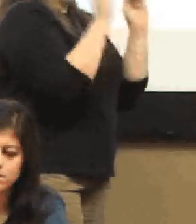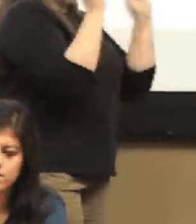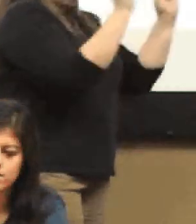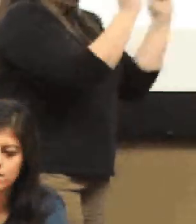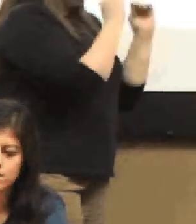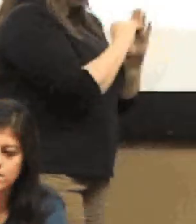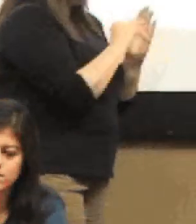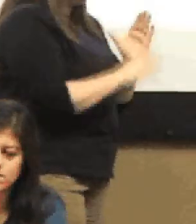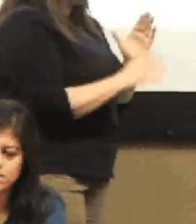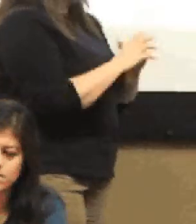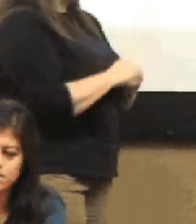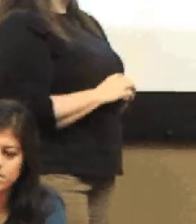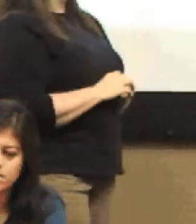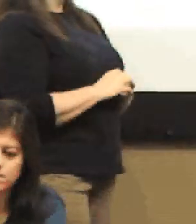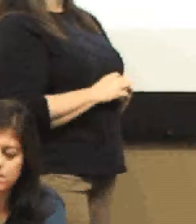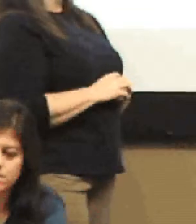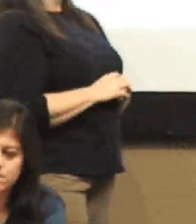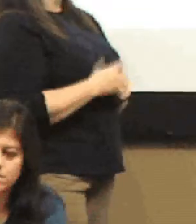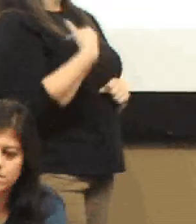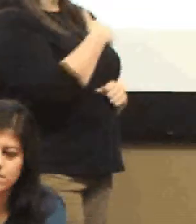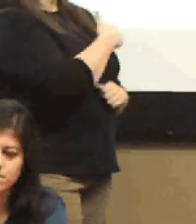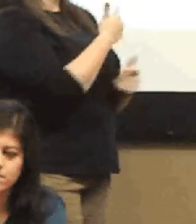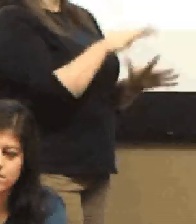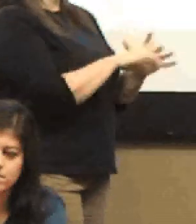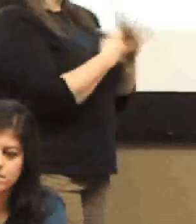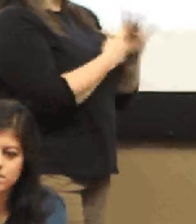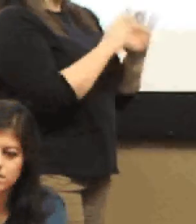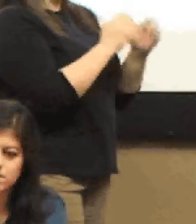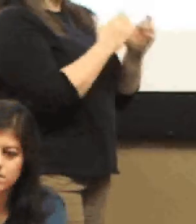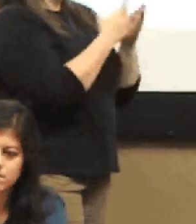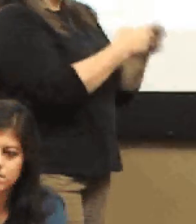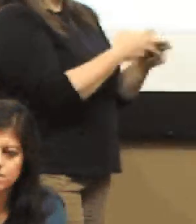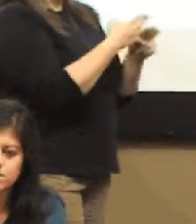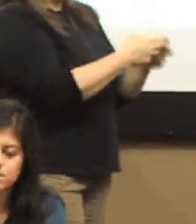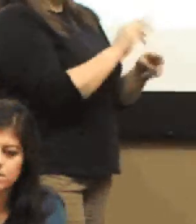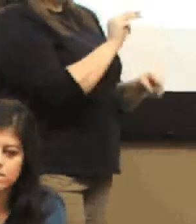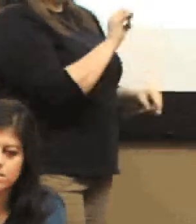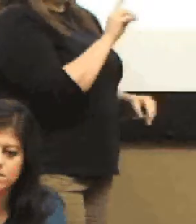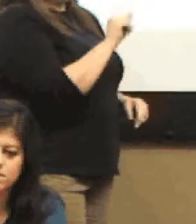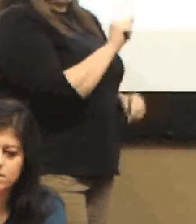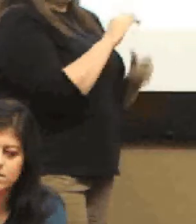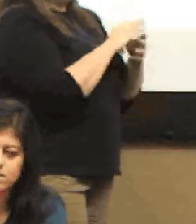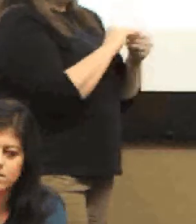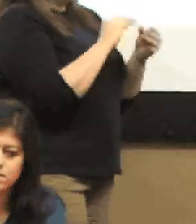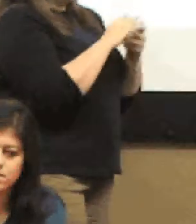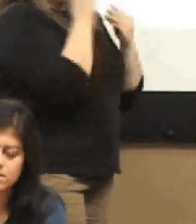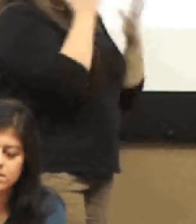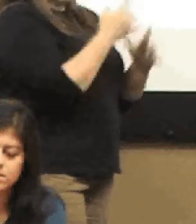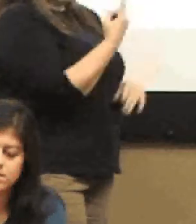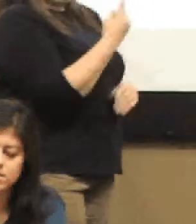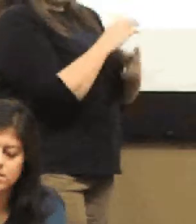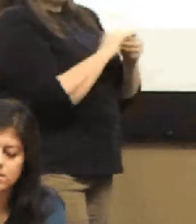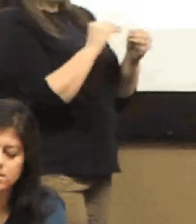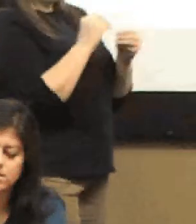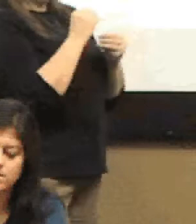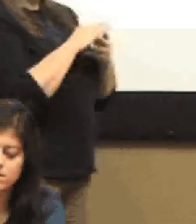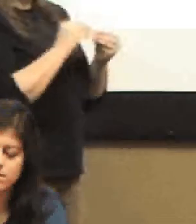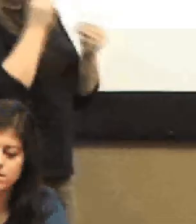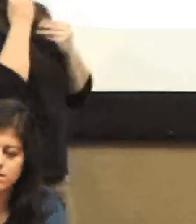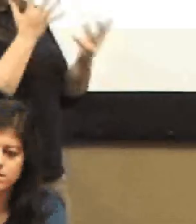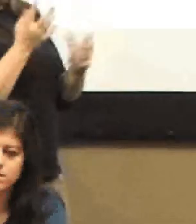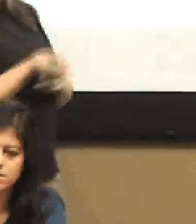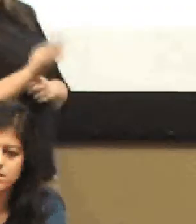teaching students. We have started classes called Media Storytelling 1 and Storytelling 2, which are